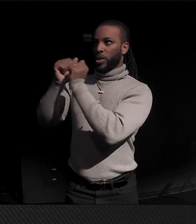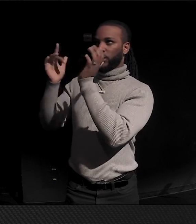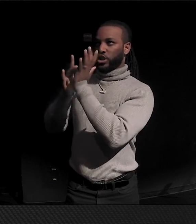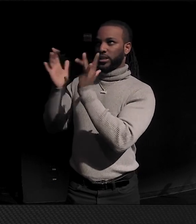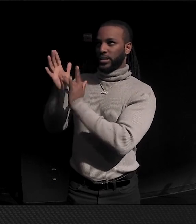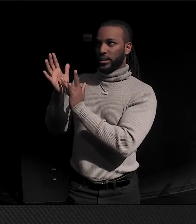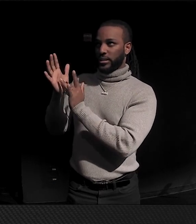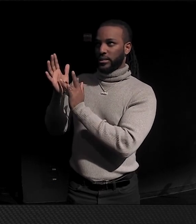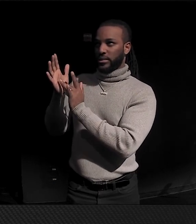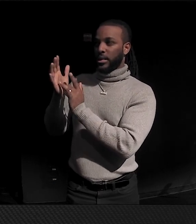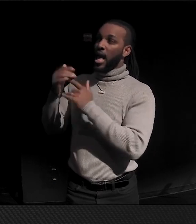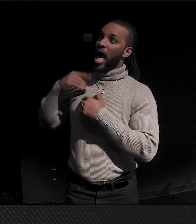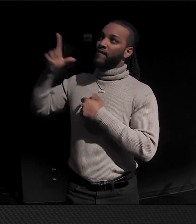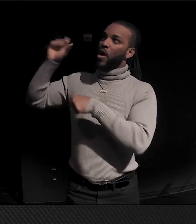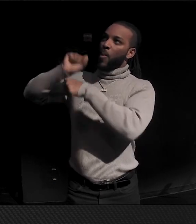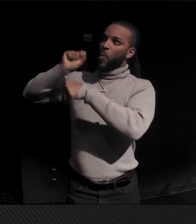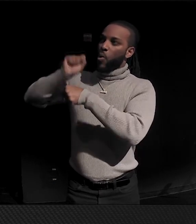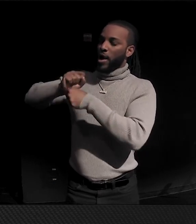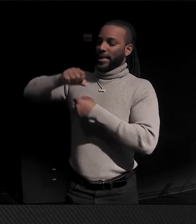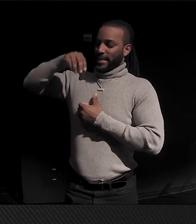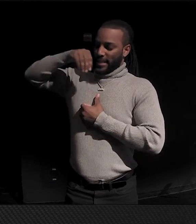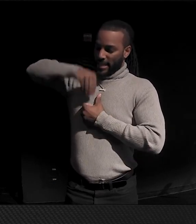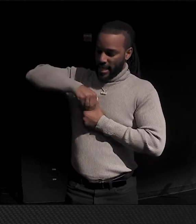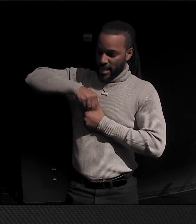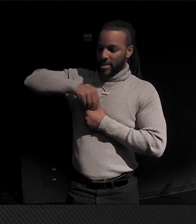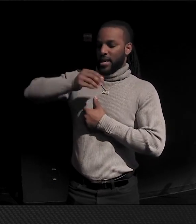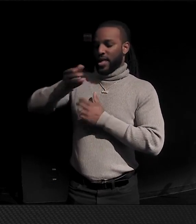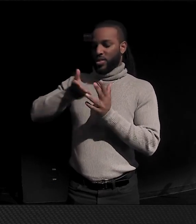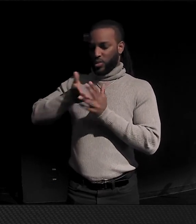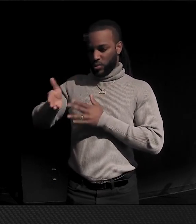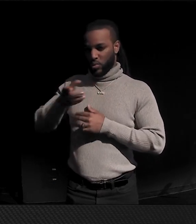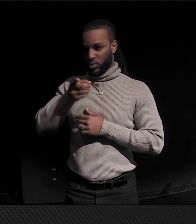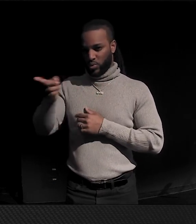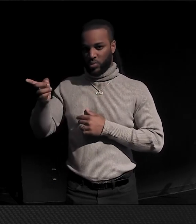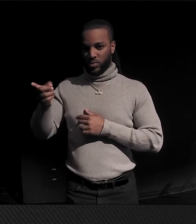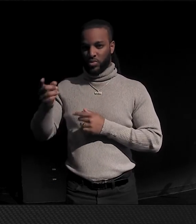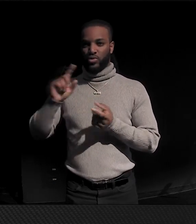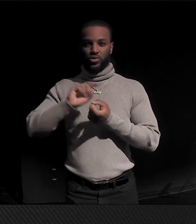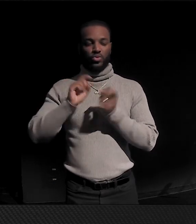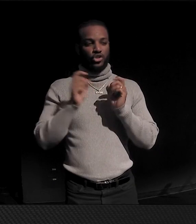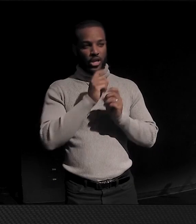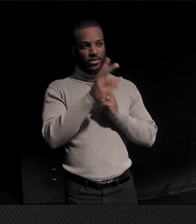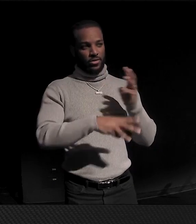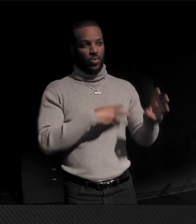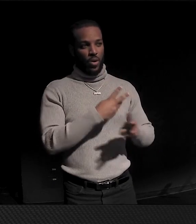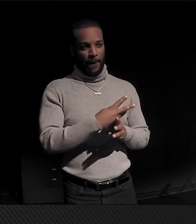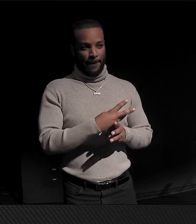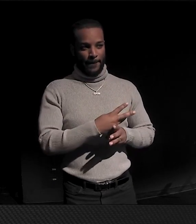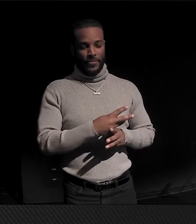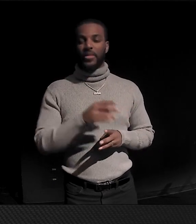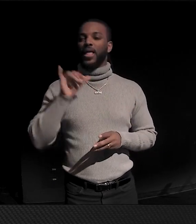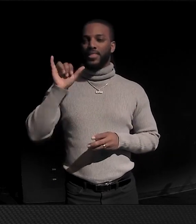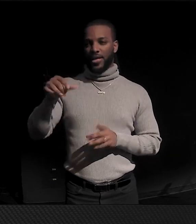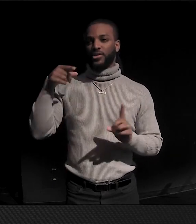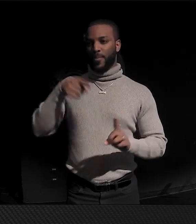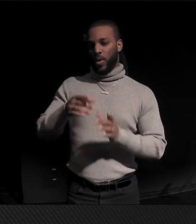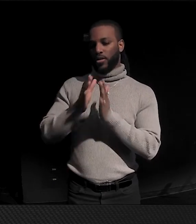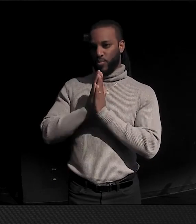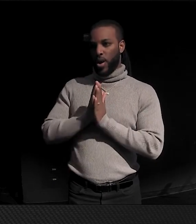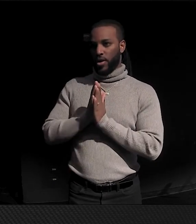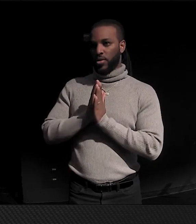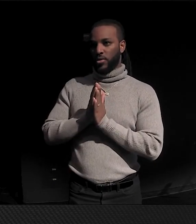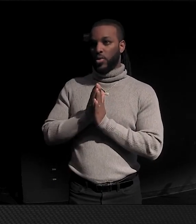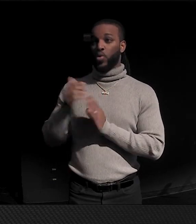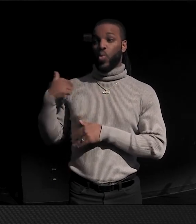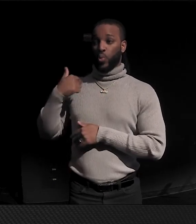intimacy, and have him work in and through us to change the world. That is the primary point of prayer. We